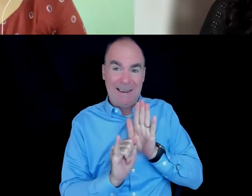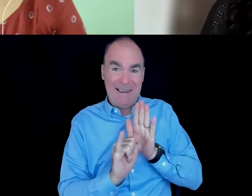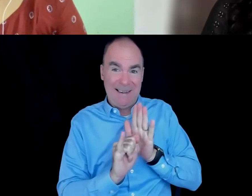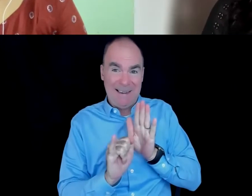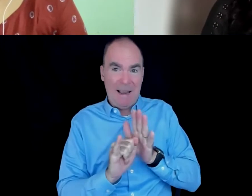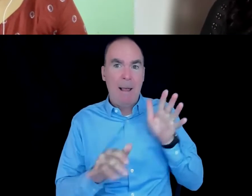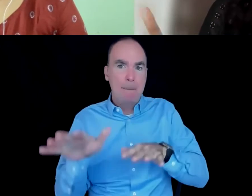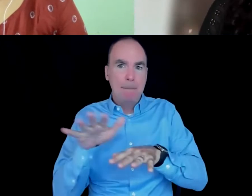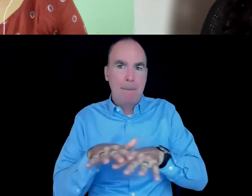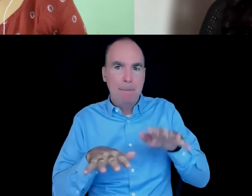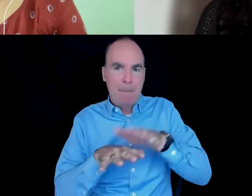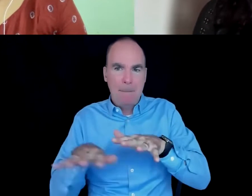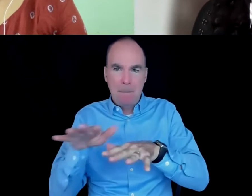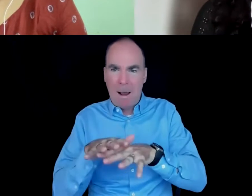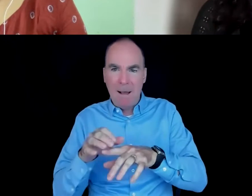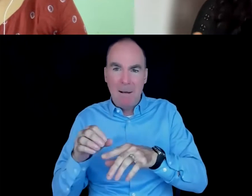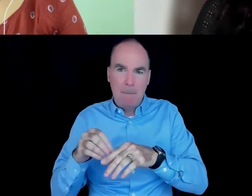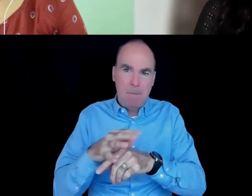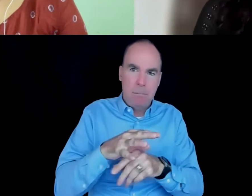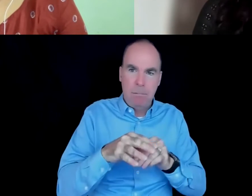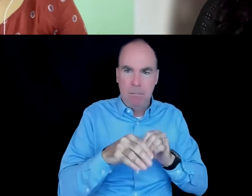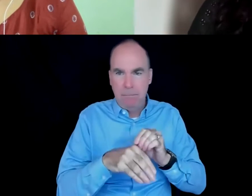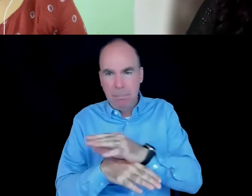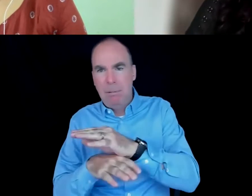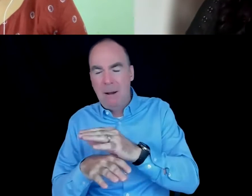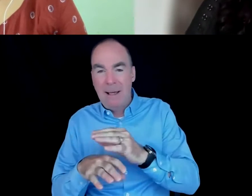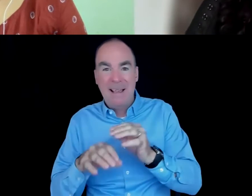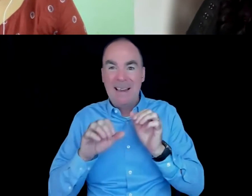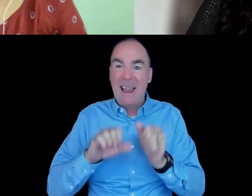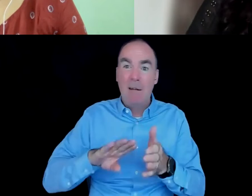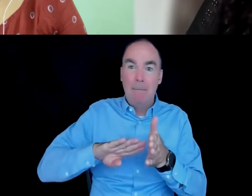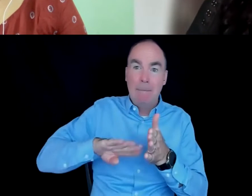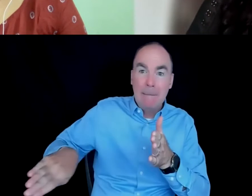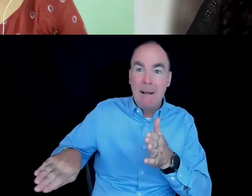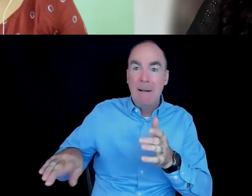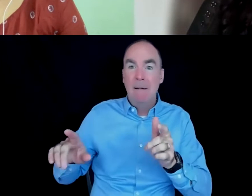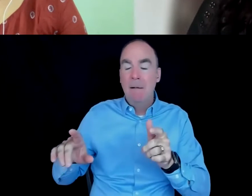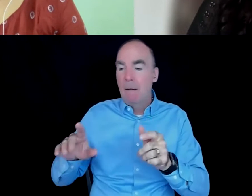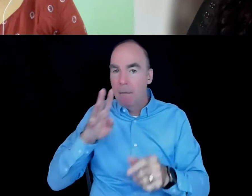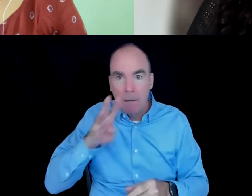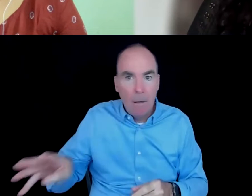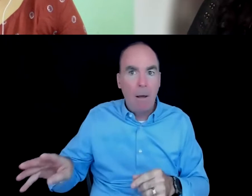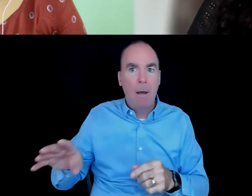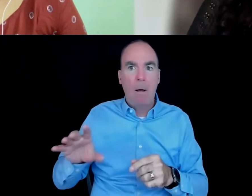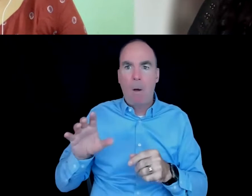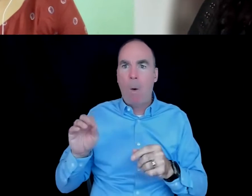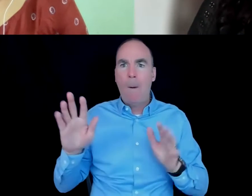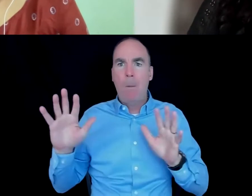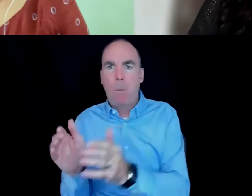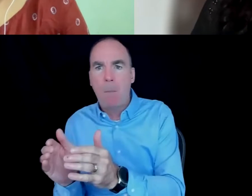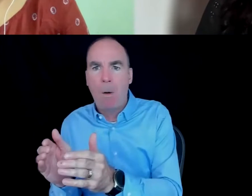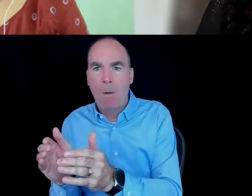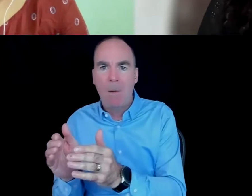compounding experiences in either discrimination or marginalization. And talking about intergenerational